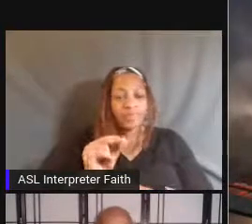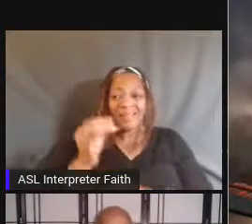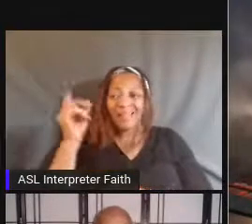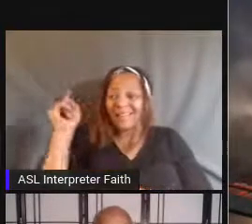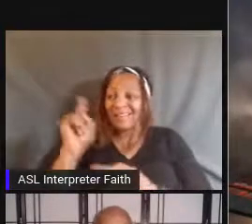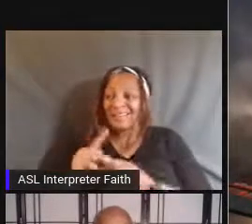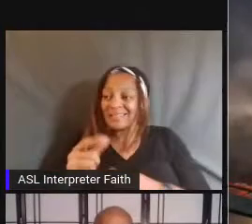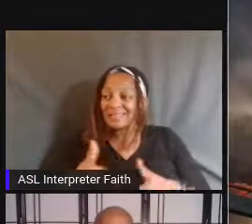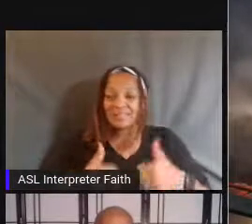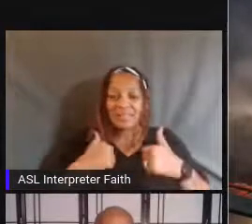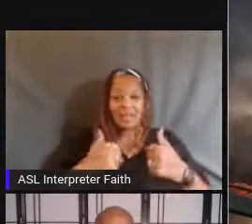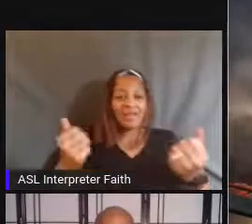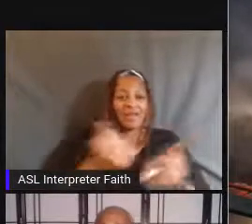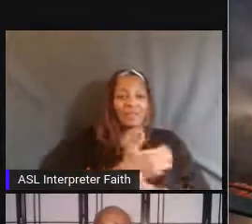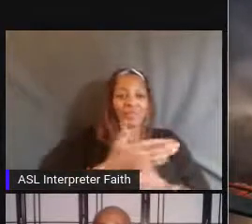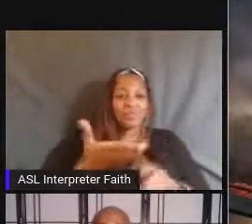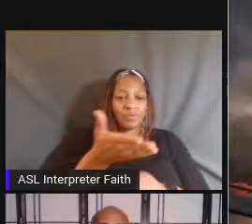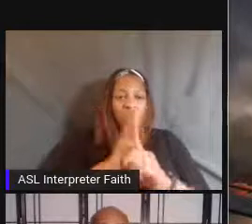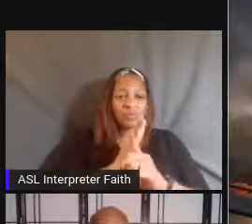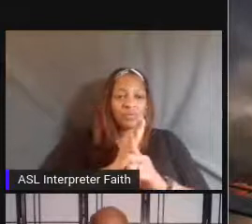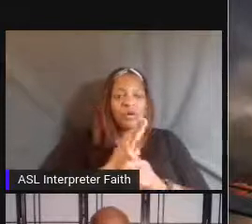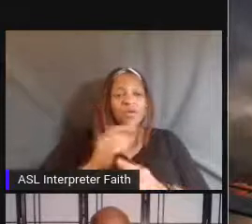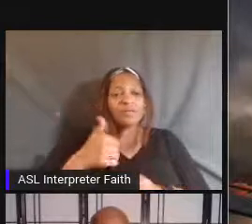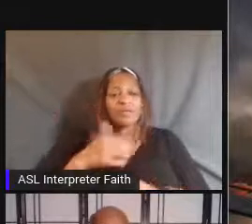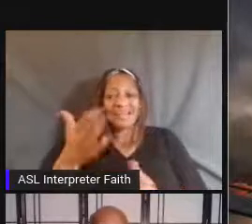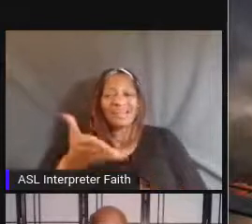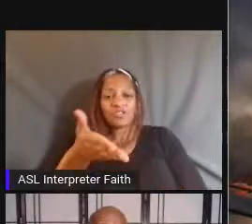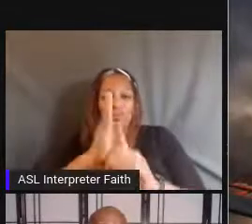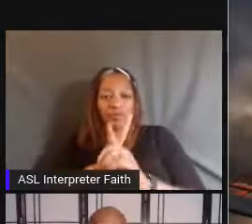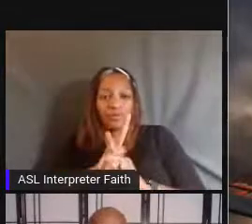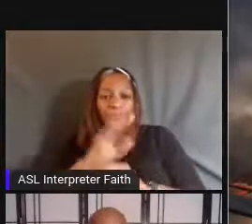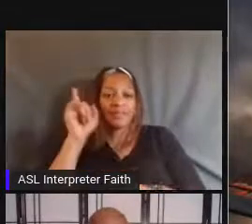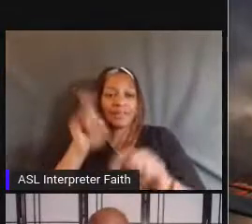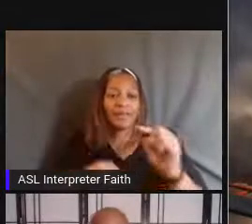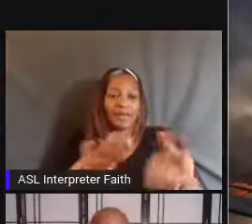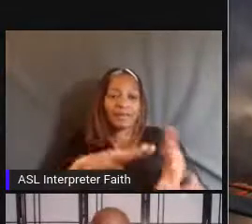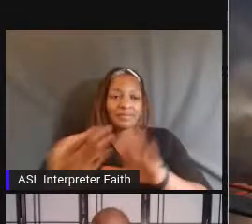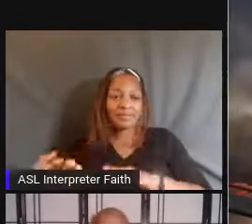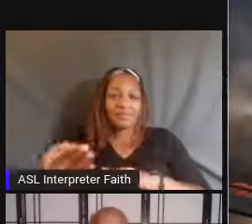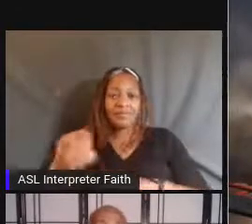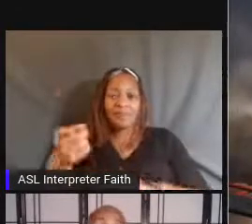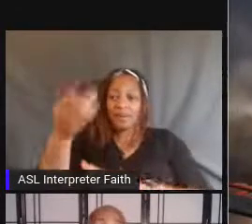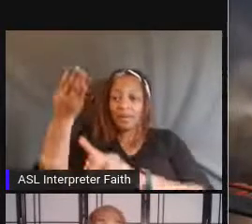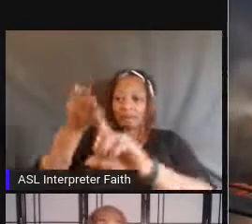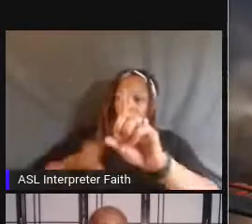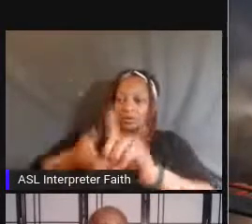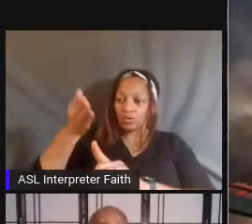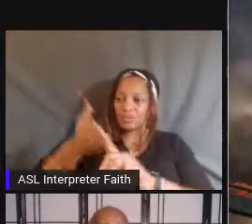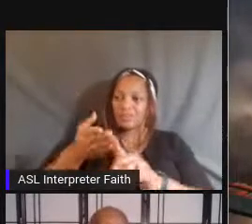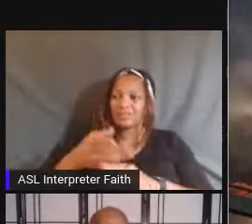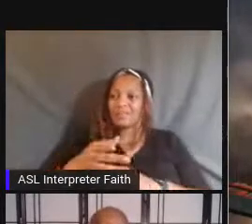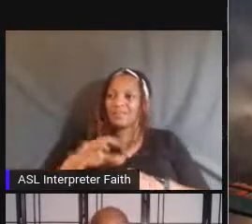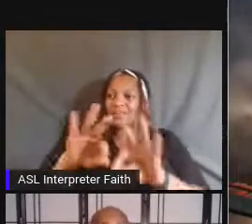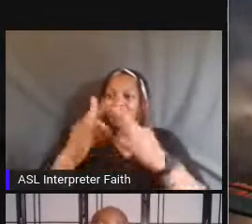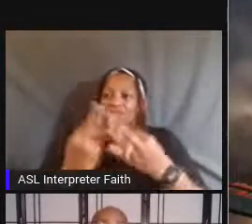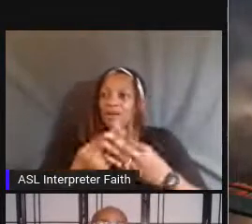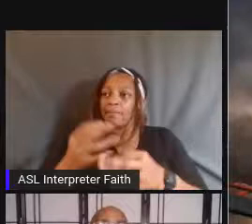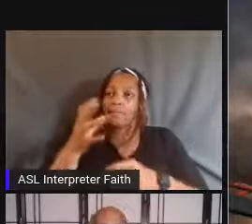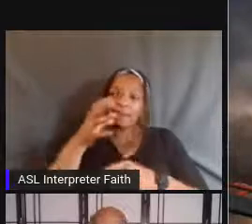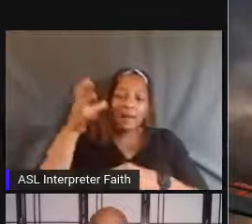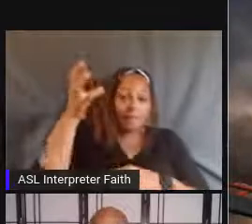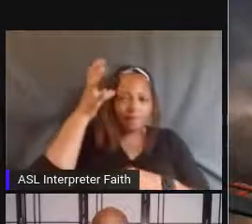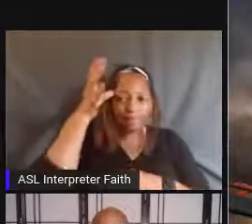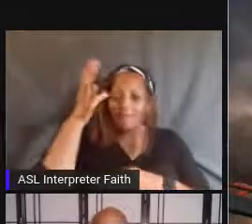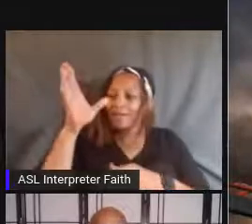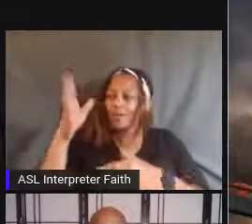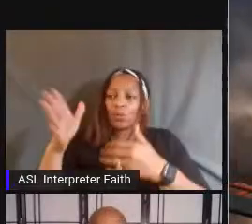because that which God is cannot die. And so while that person may no longer be on this side of life after life, life